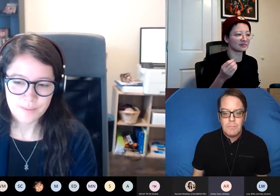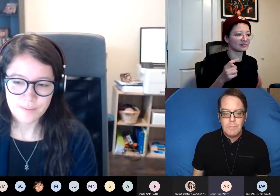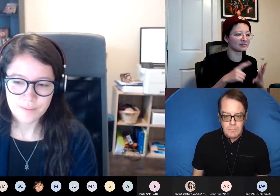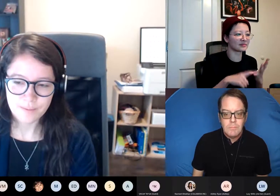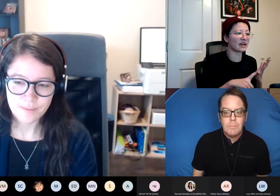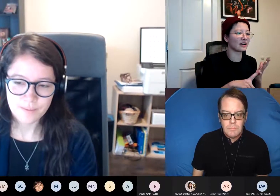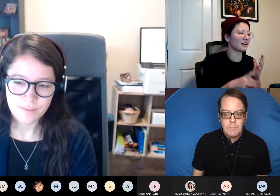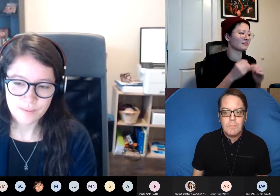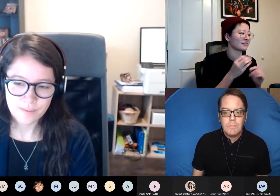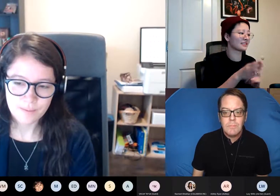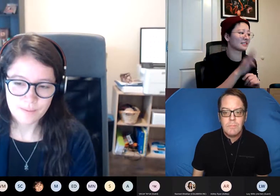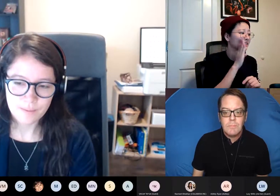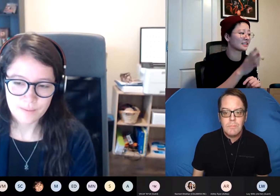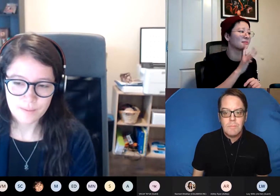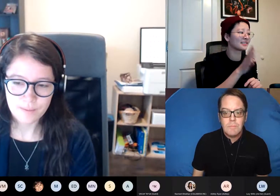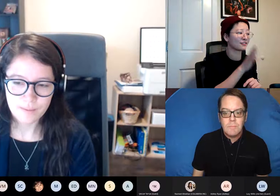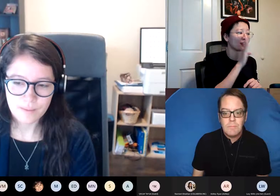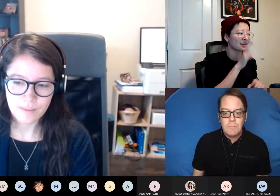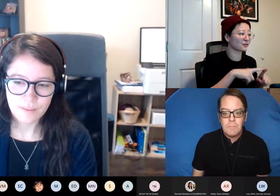us.